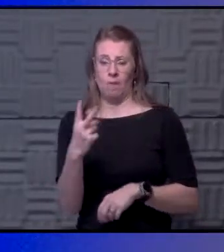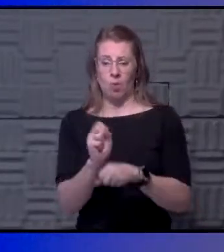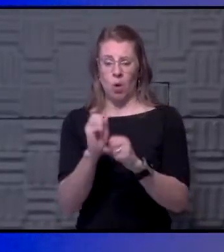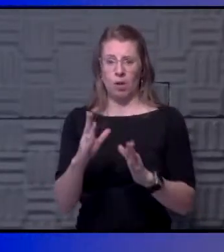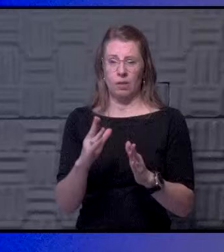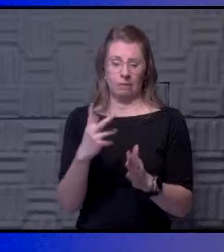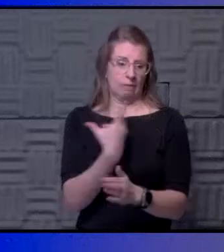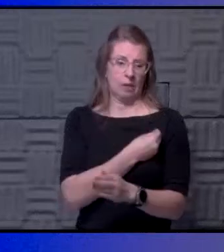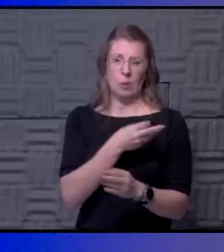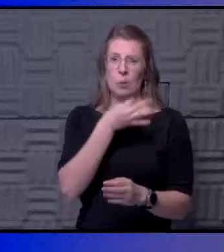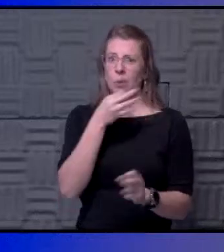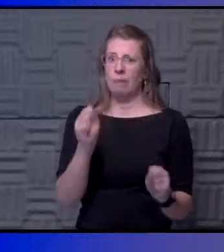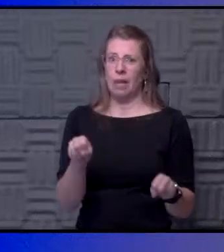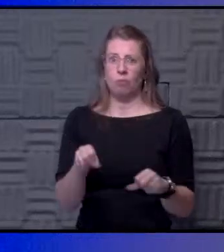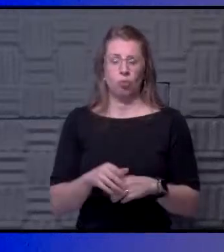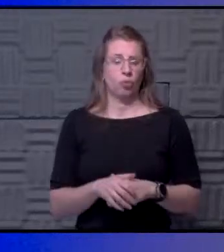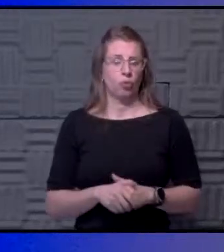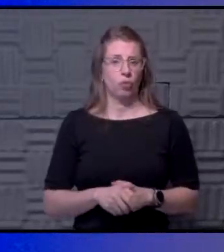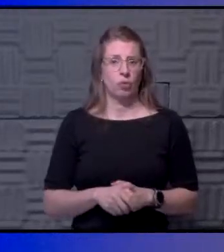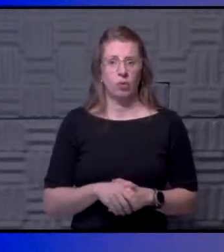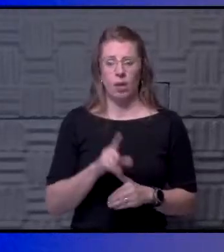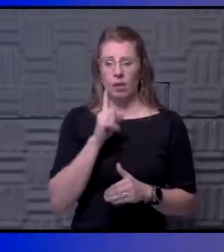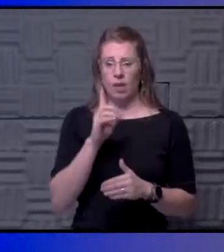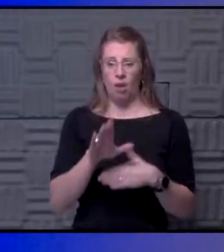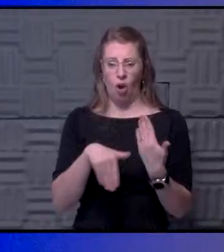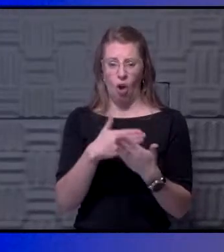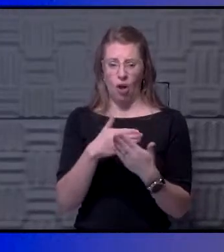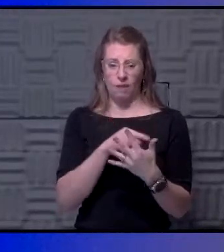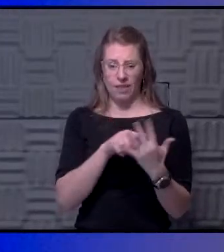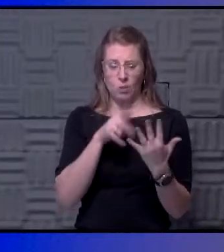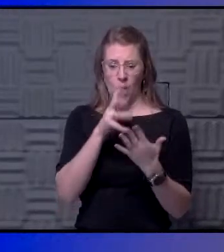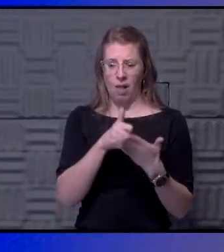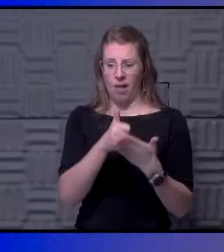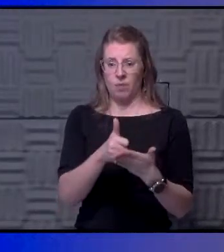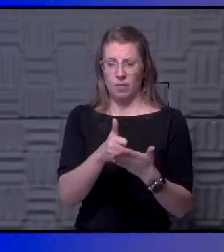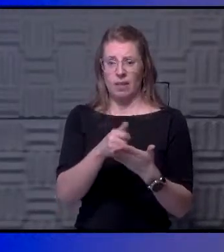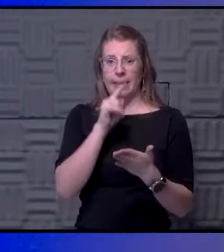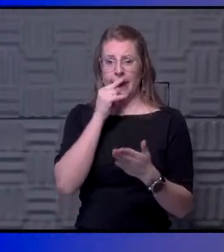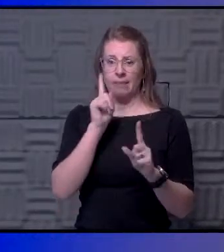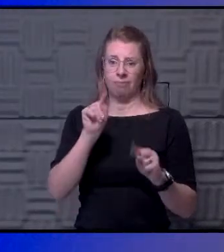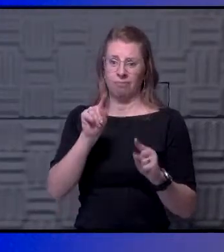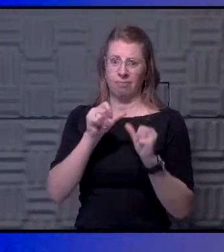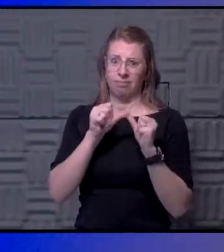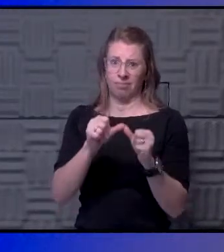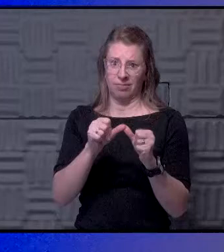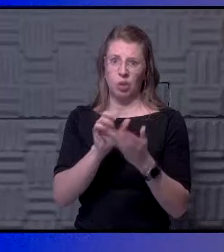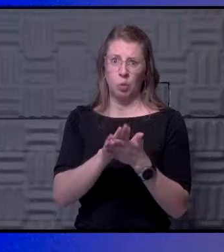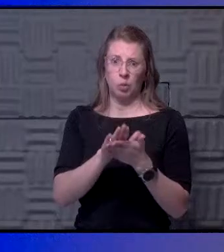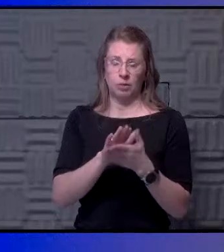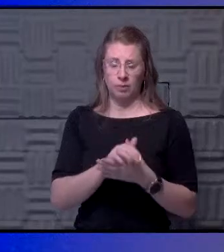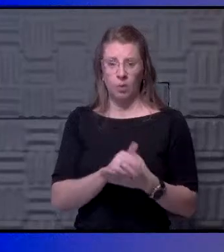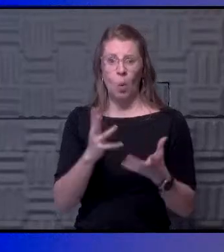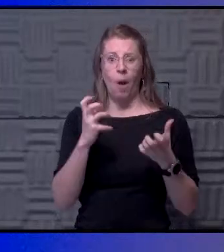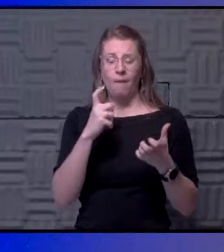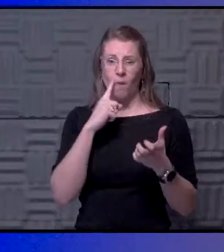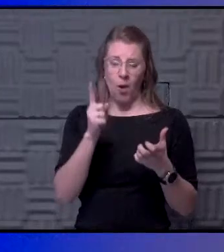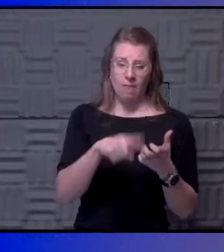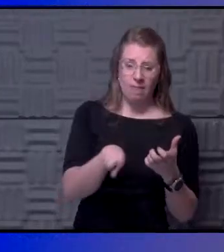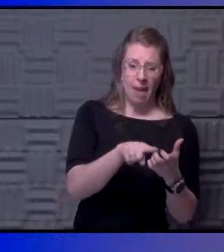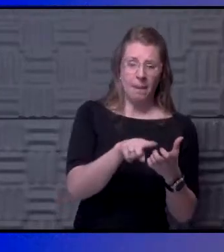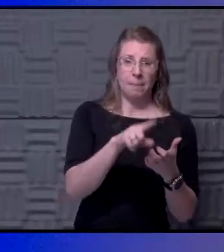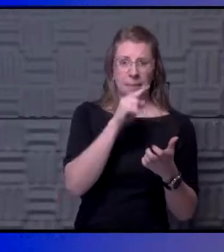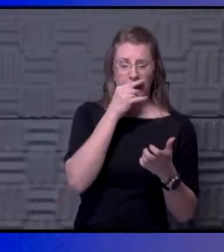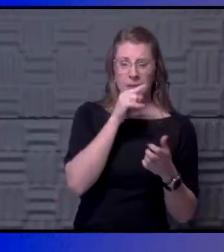soon as possible. I think all that helps to continue to have our kids in school, and we all want that for their benefit, for the parents'